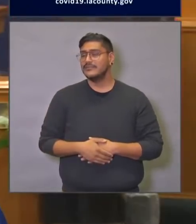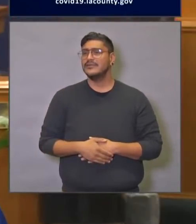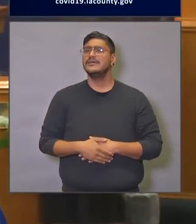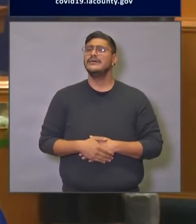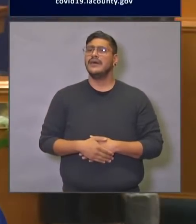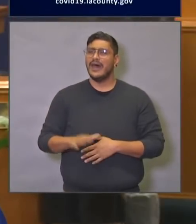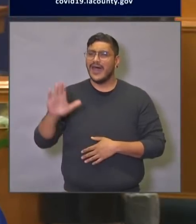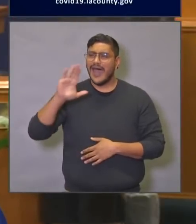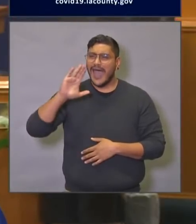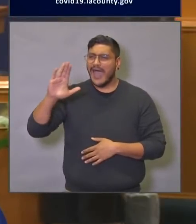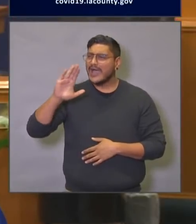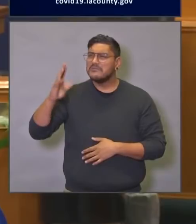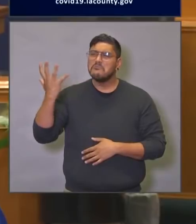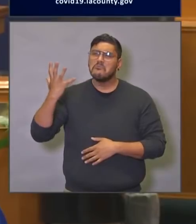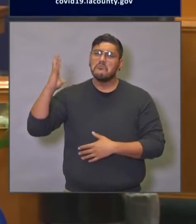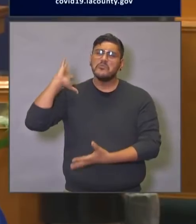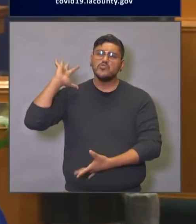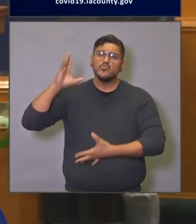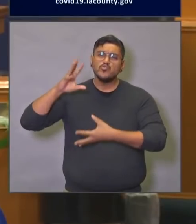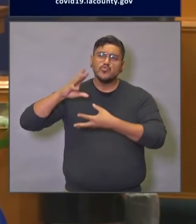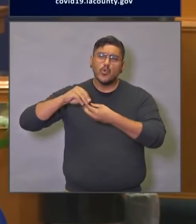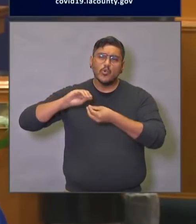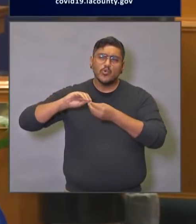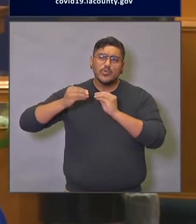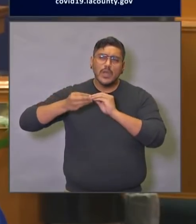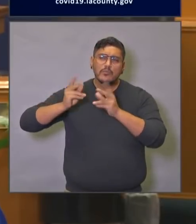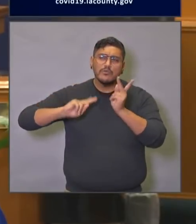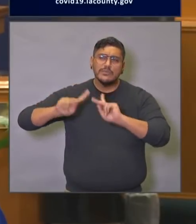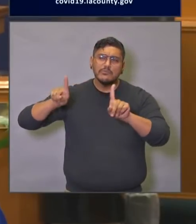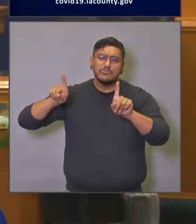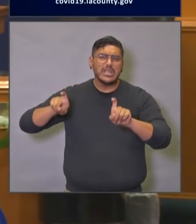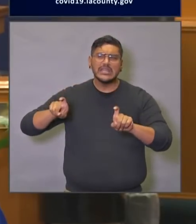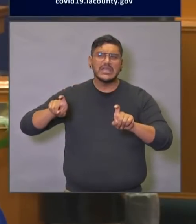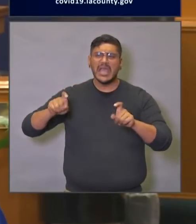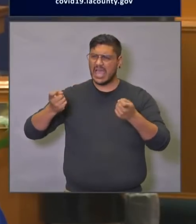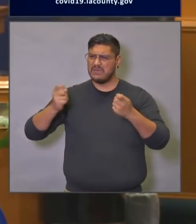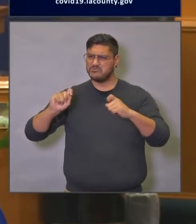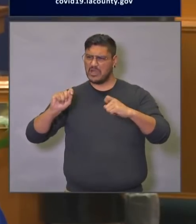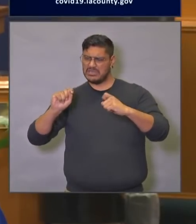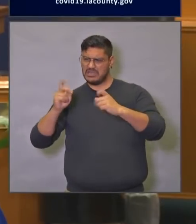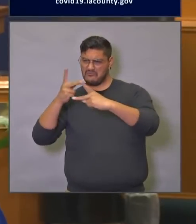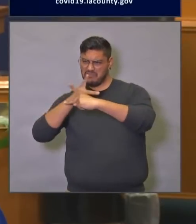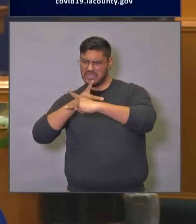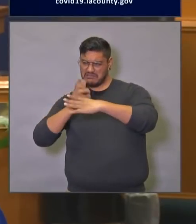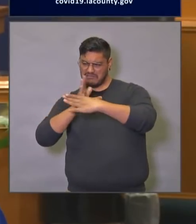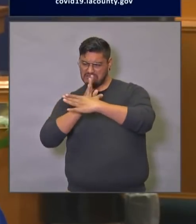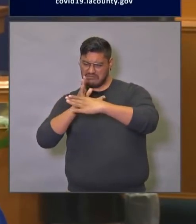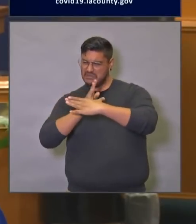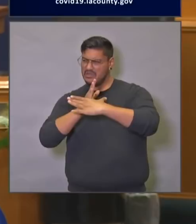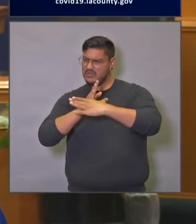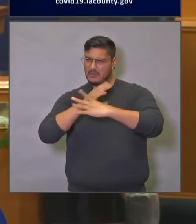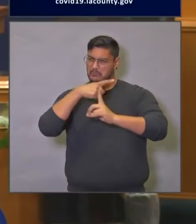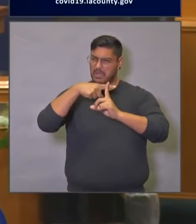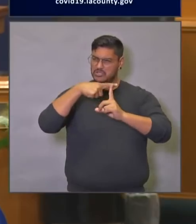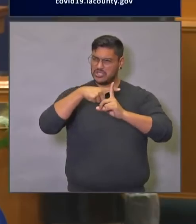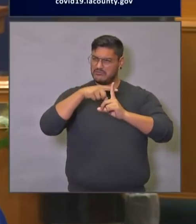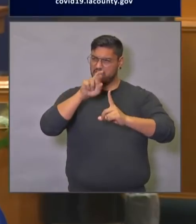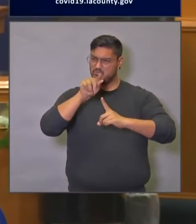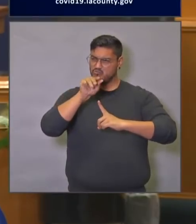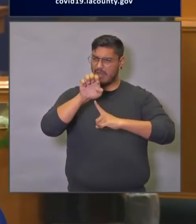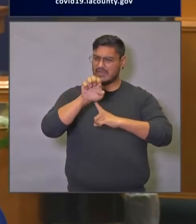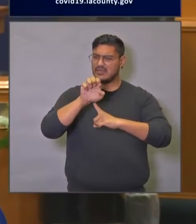get a total number of homeless people who've been tested, I'm trying to put that positivity rate in context, and also how many COVID-19